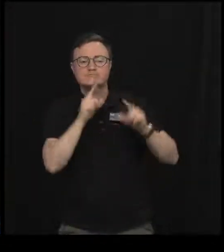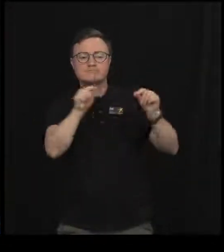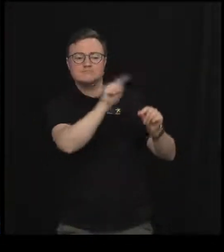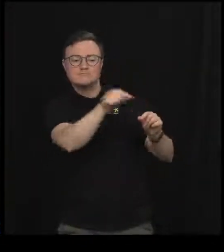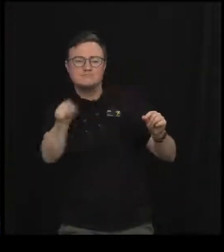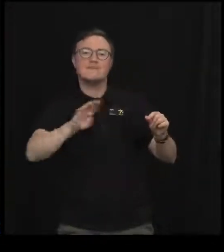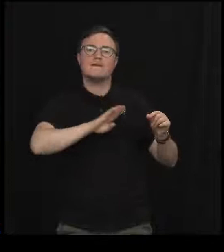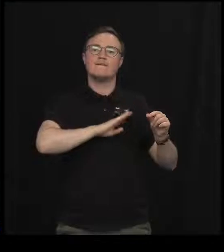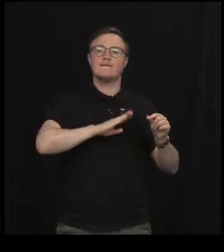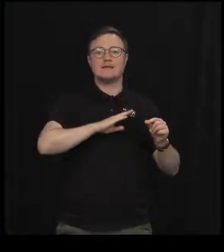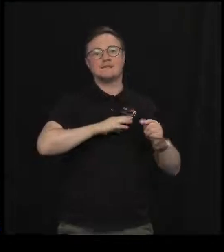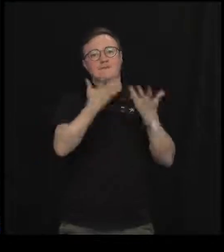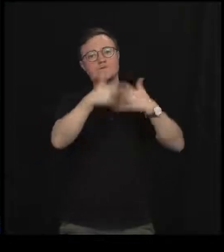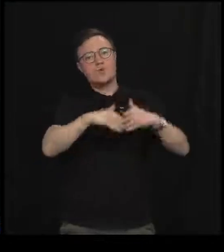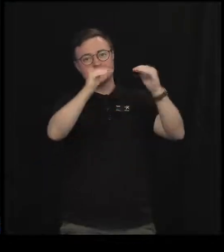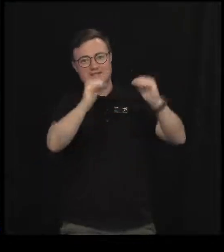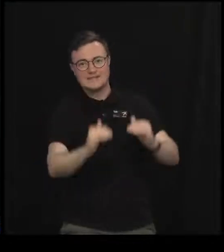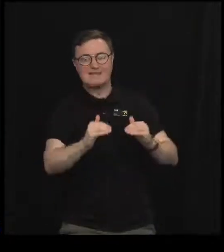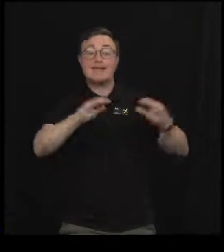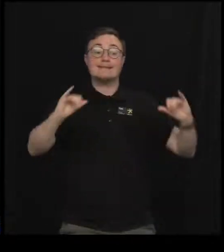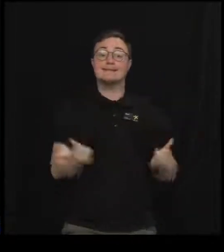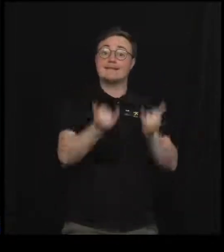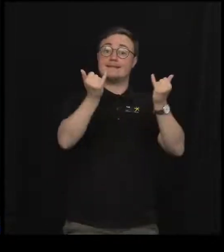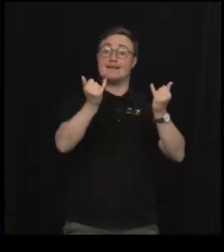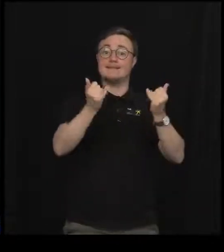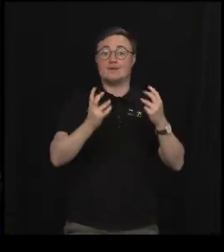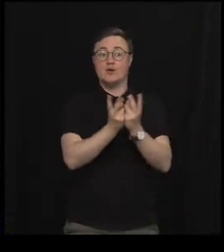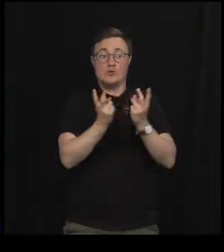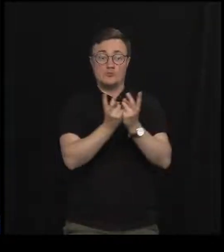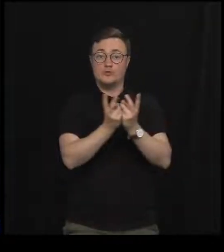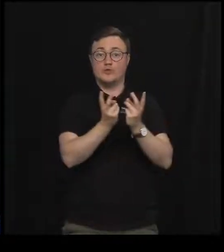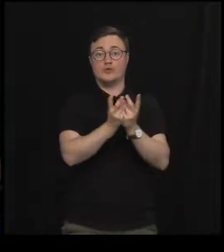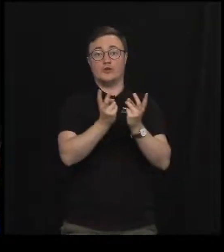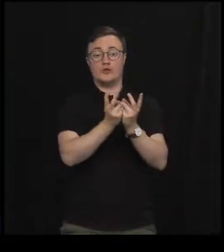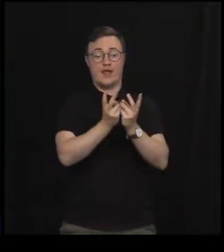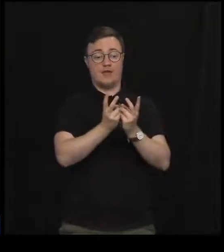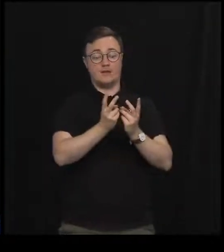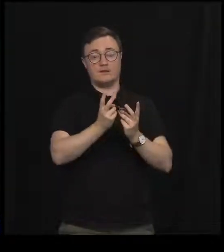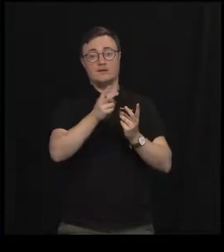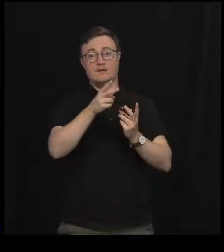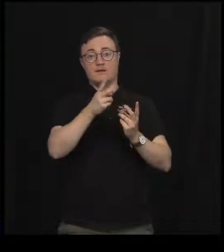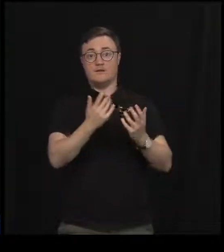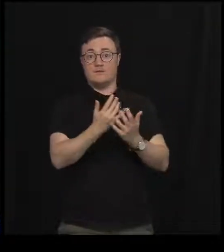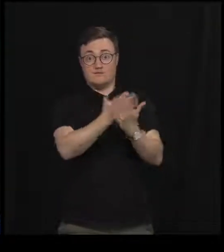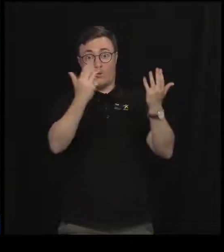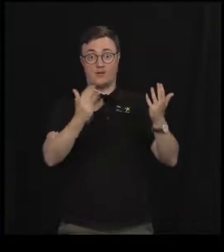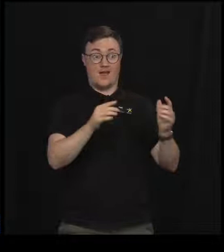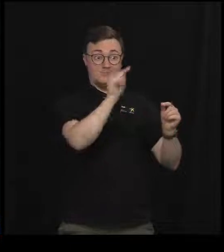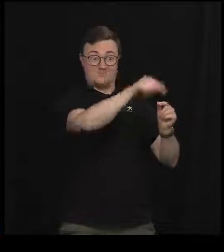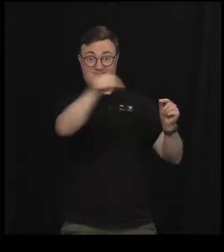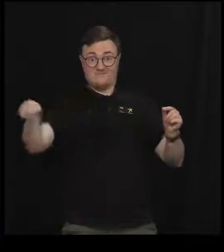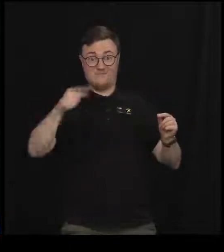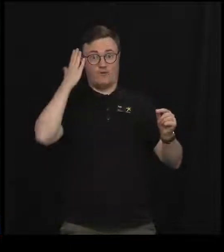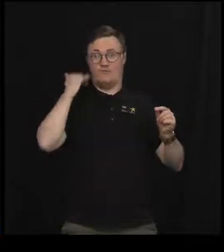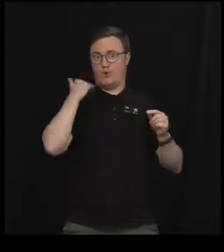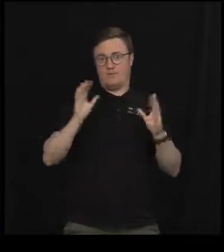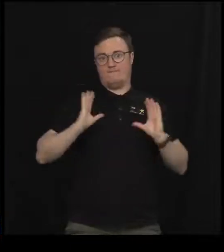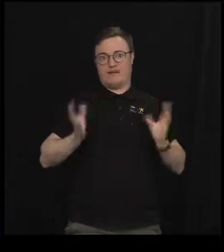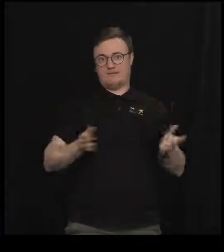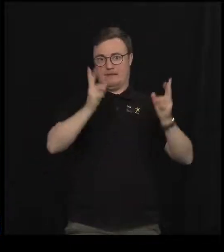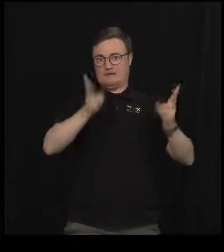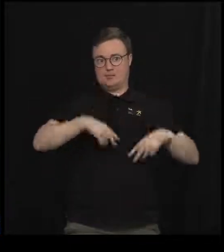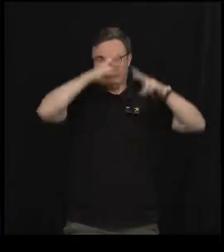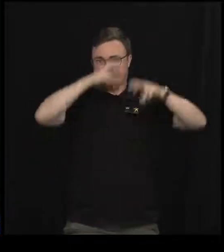and disability early and respond early in the community, to make sure that in many communities we actually find